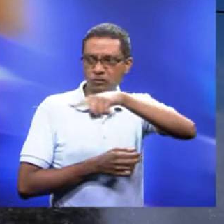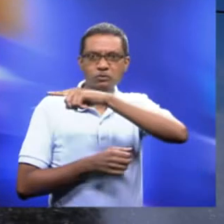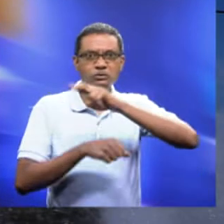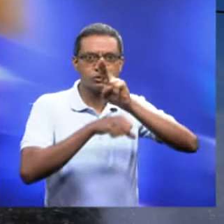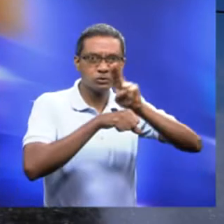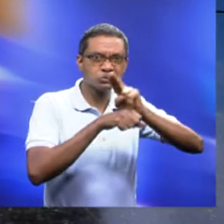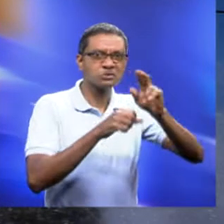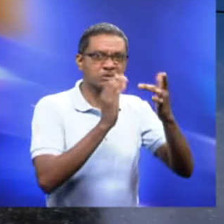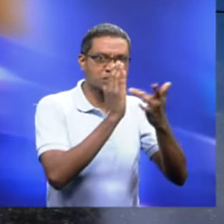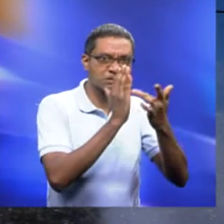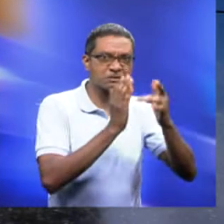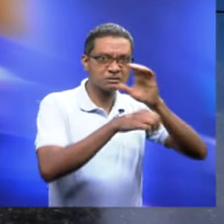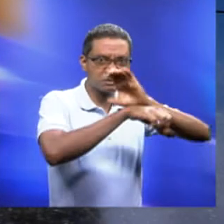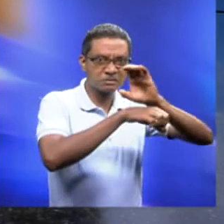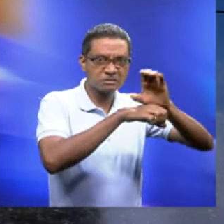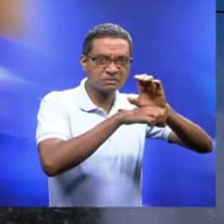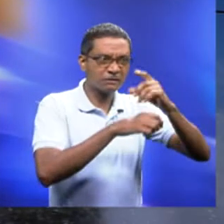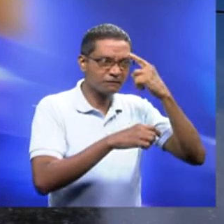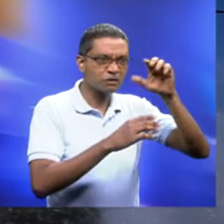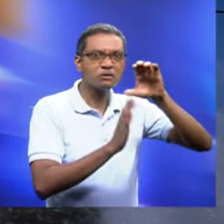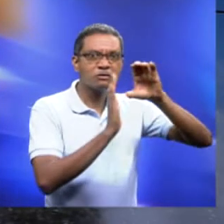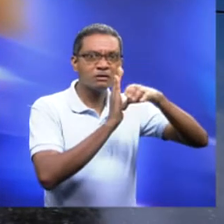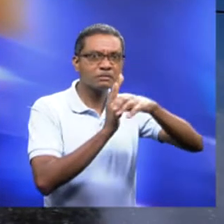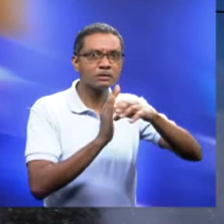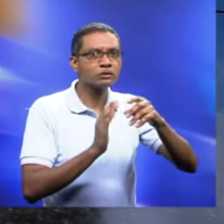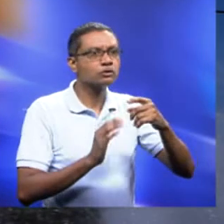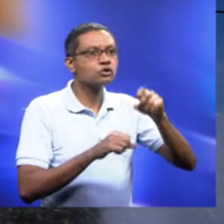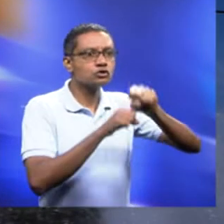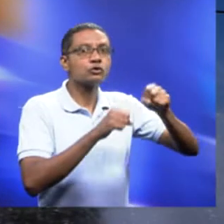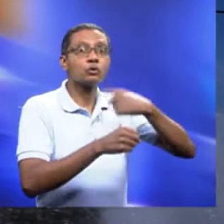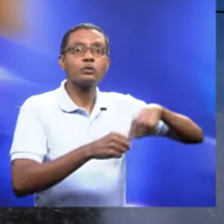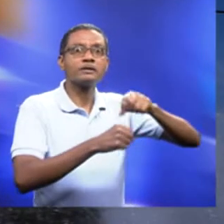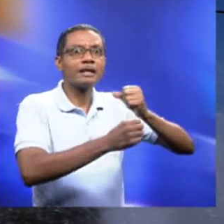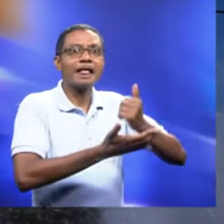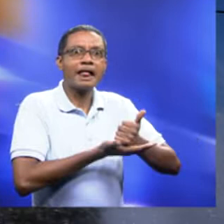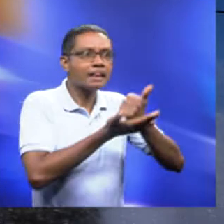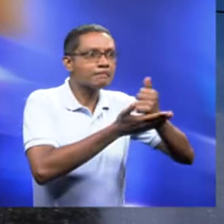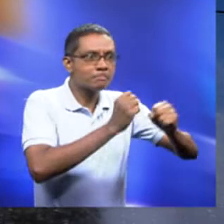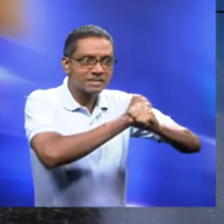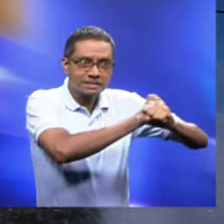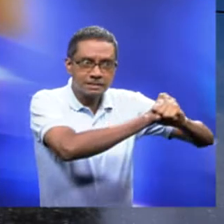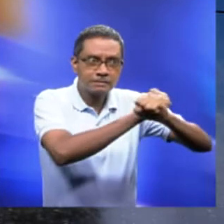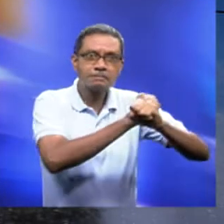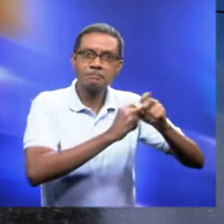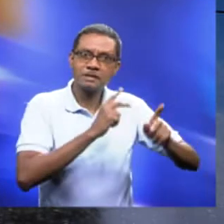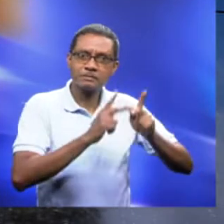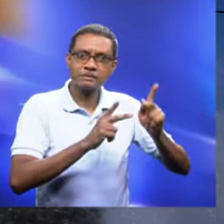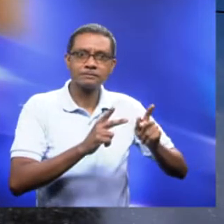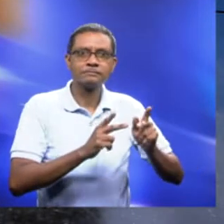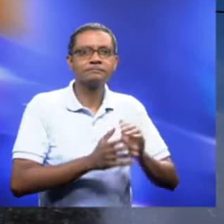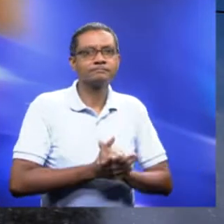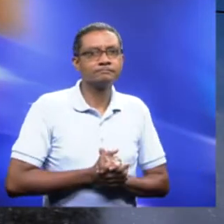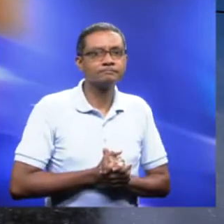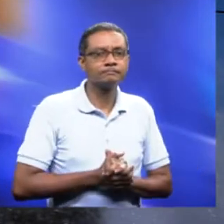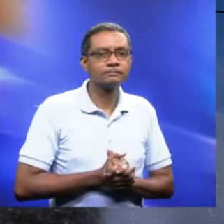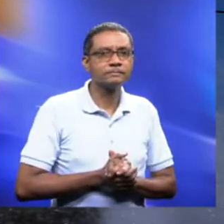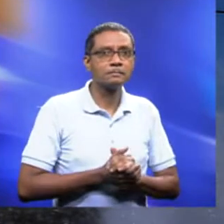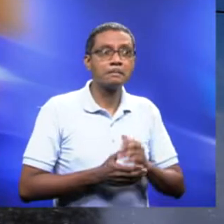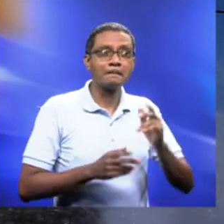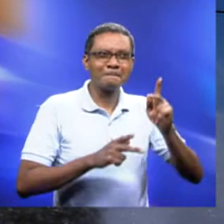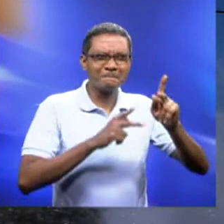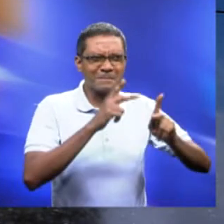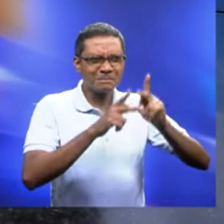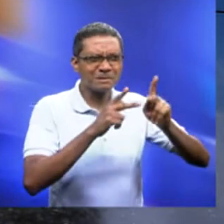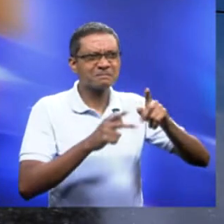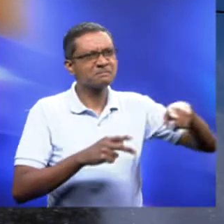mitigate and prevent persons from becoming victims of cybercrime. Although the average person may not see cybersecurity